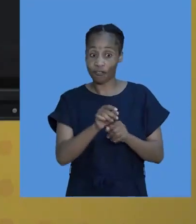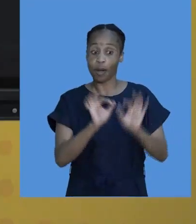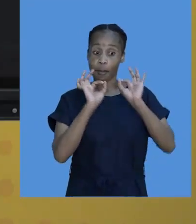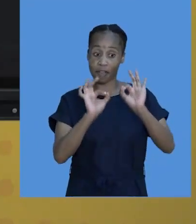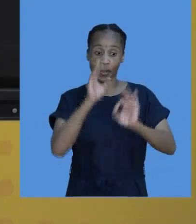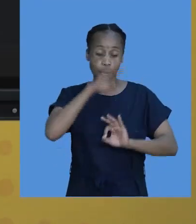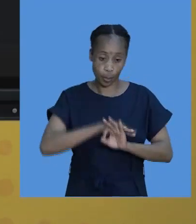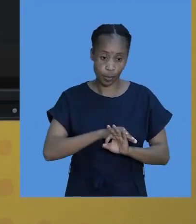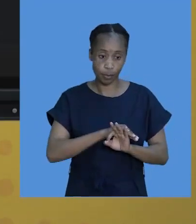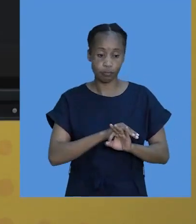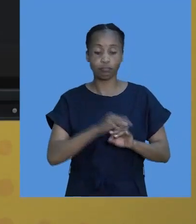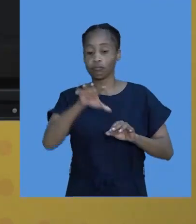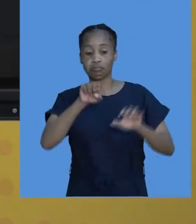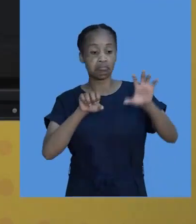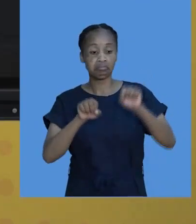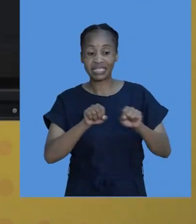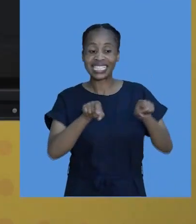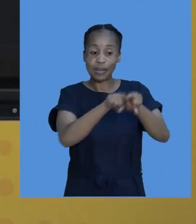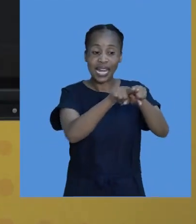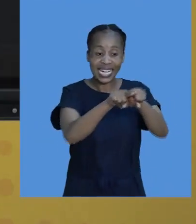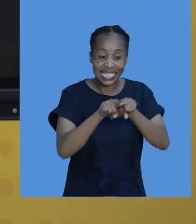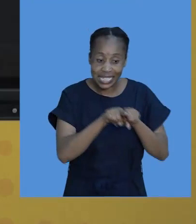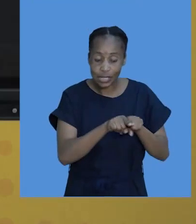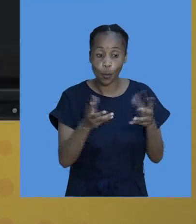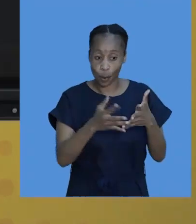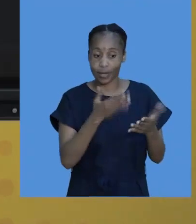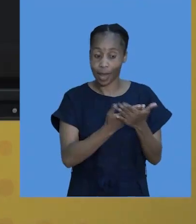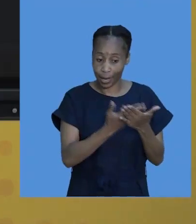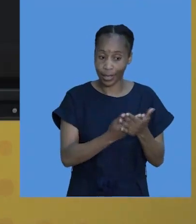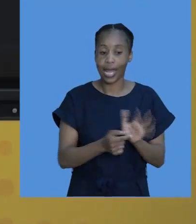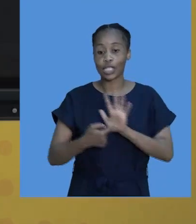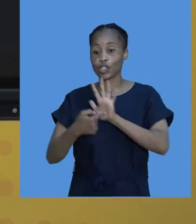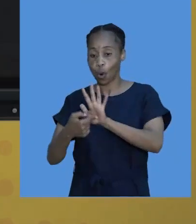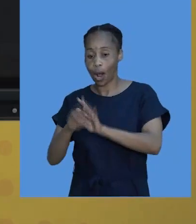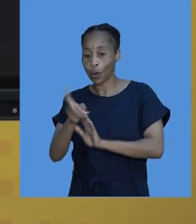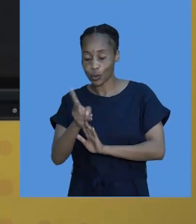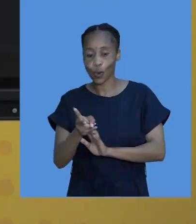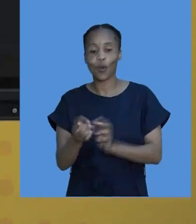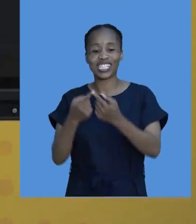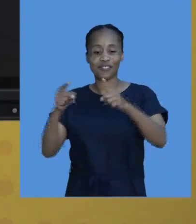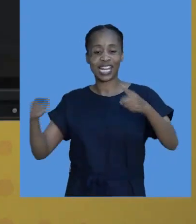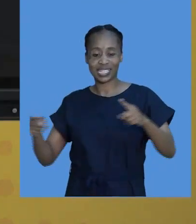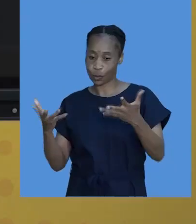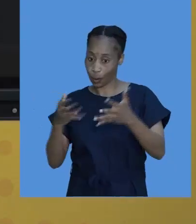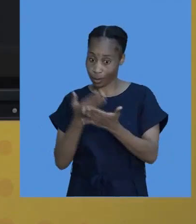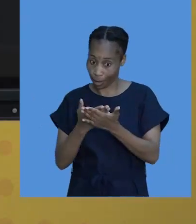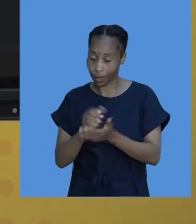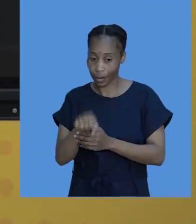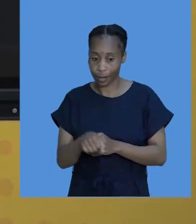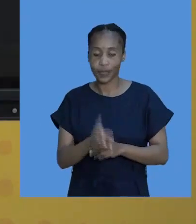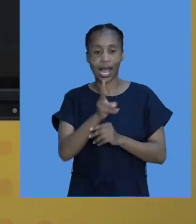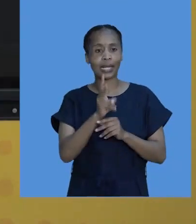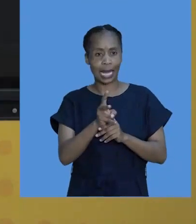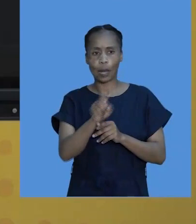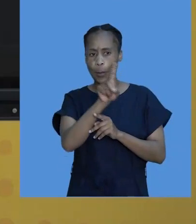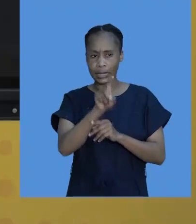of imperfect markets there. Draw similarities with a perfect market where you can, and also show differences with a perfect market where you